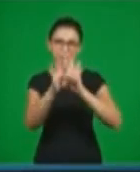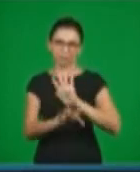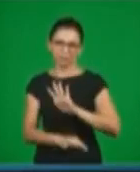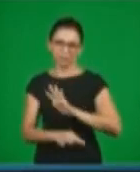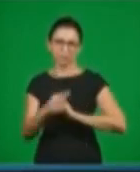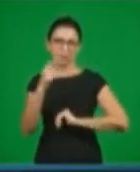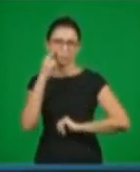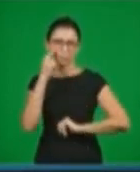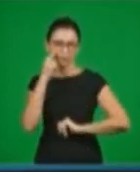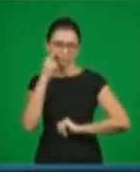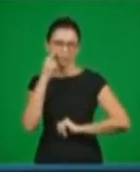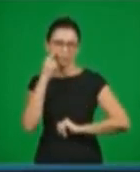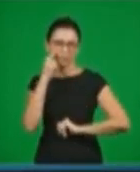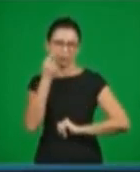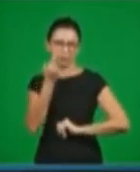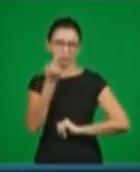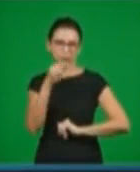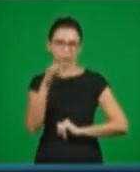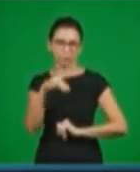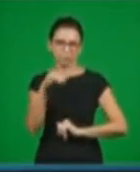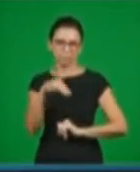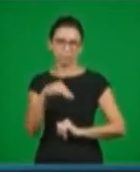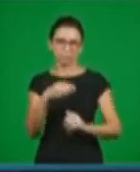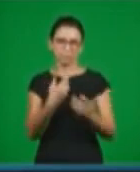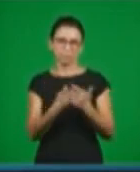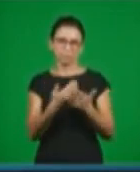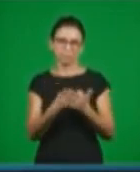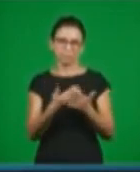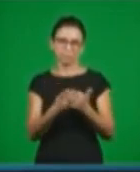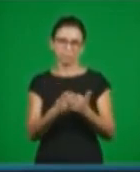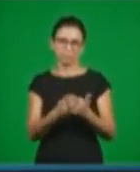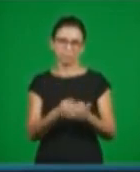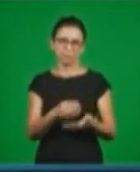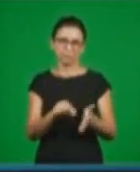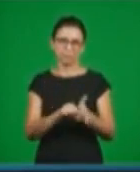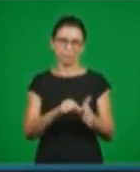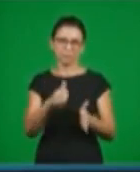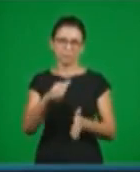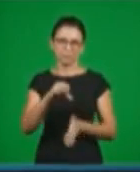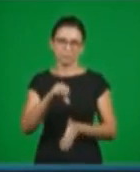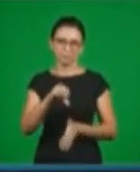prophetic. To define the text.